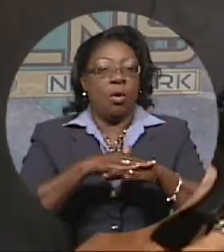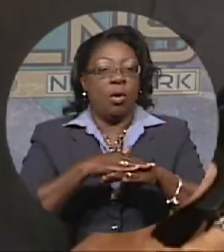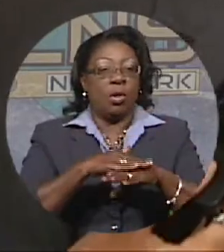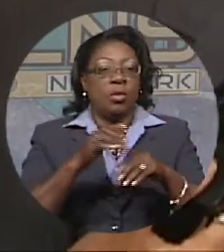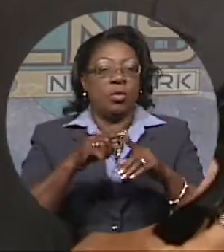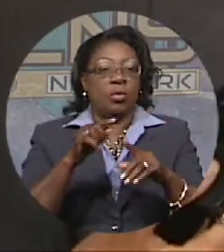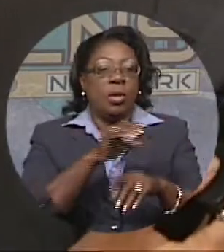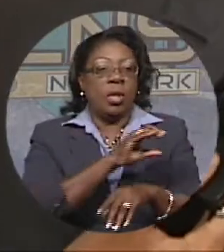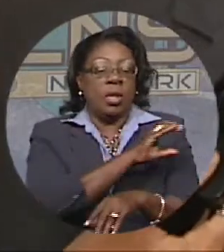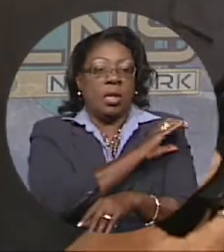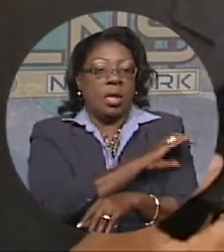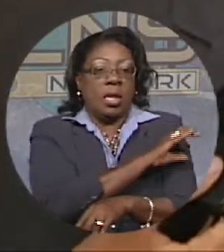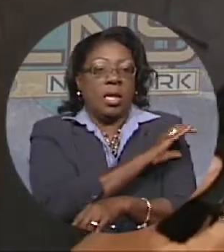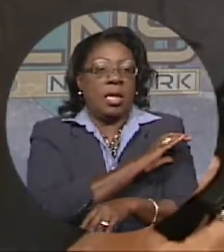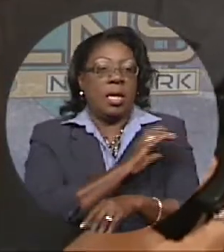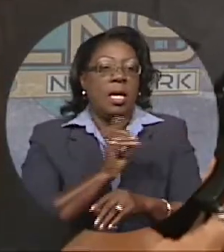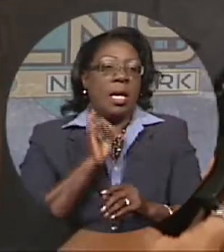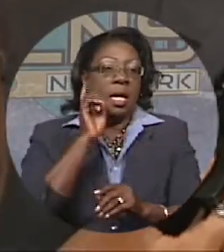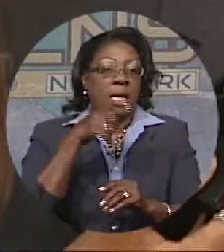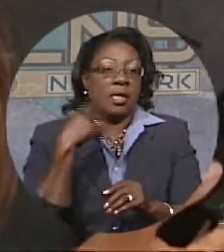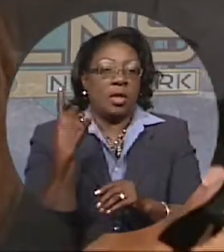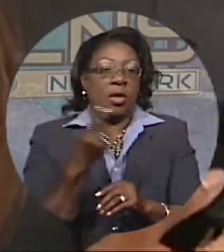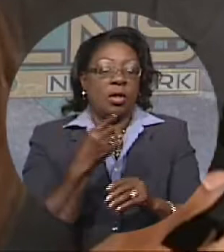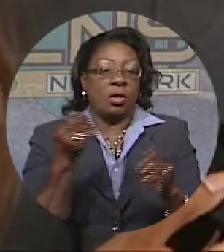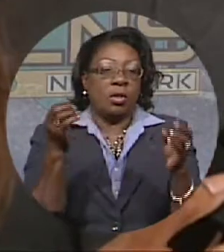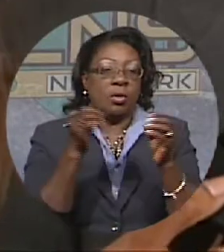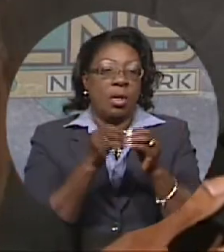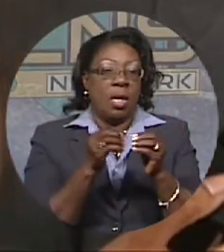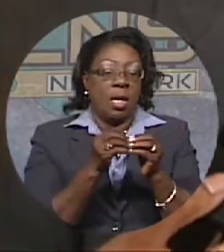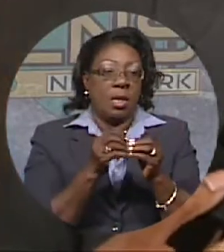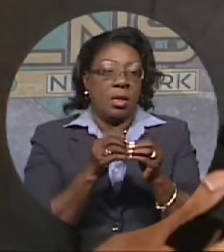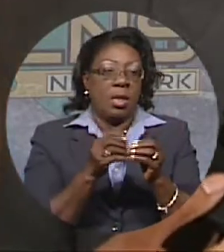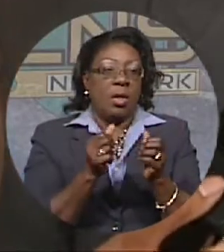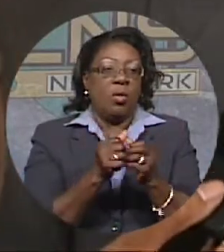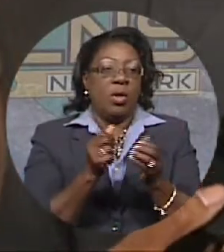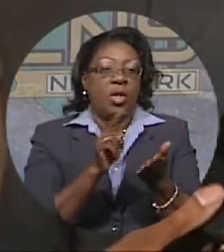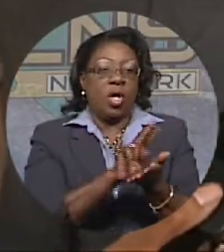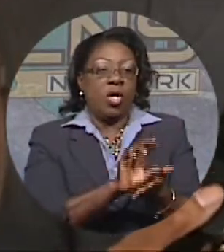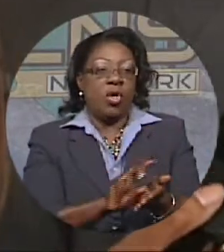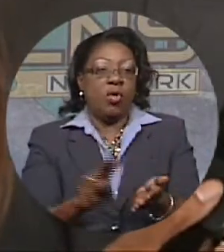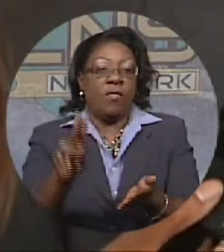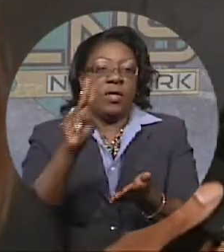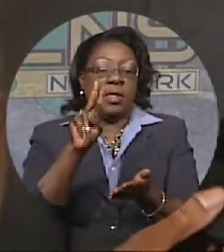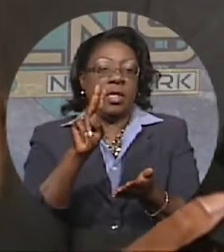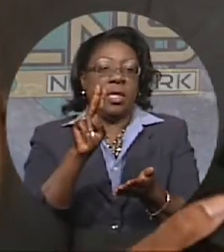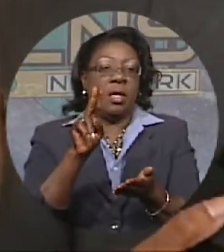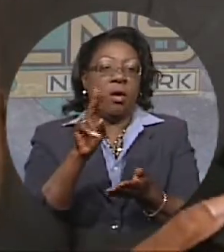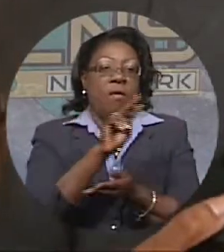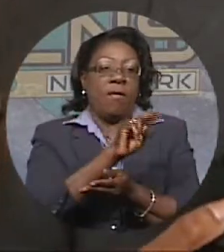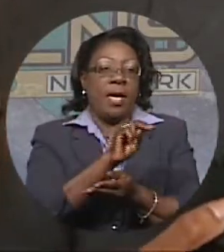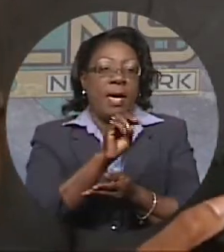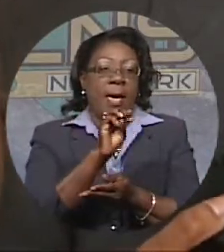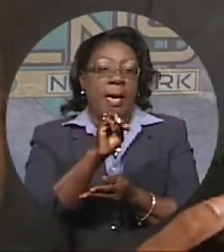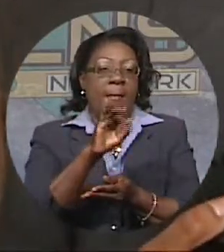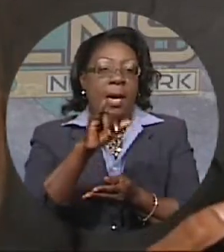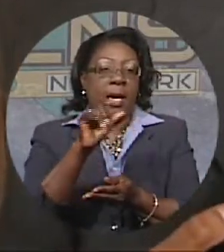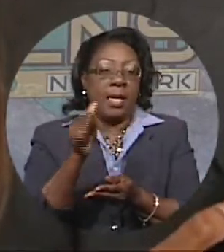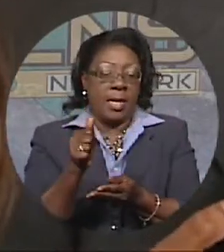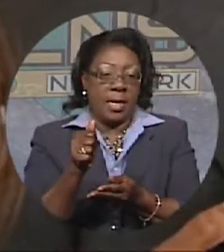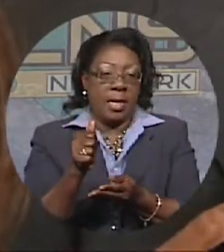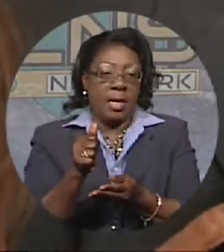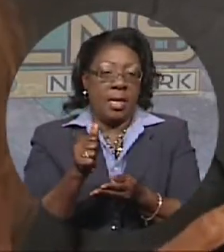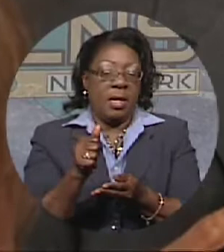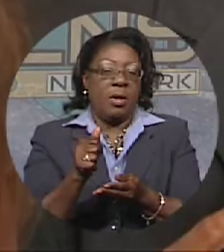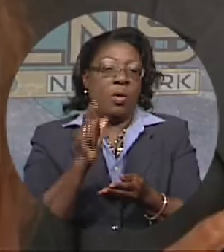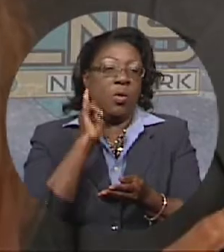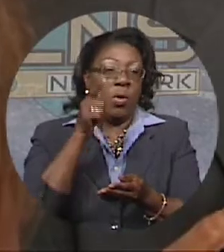Senate. And I think I should also add, with respect to the University of Miami, that we agreed to establish joint working